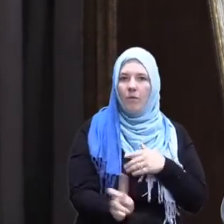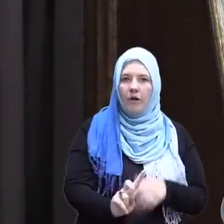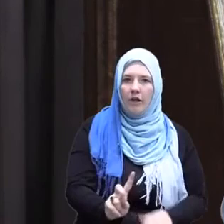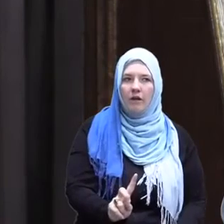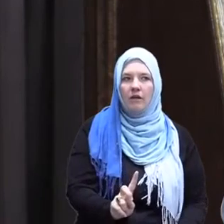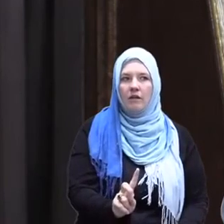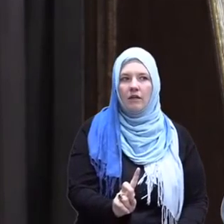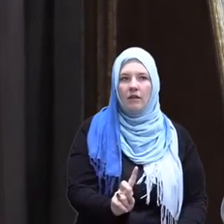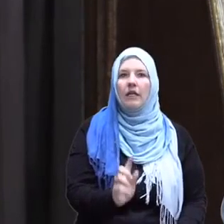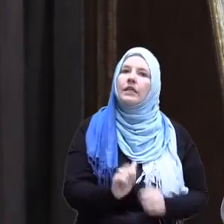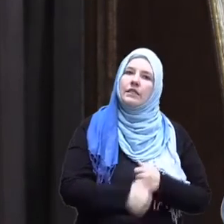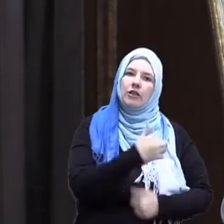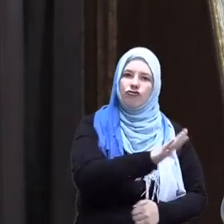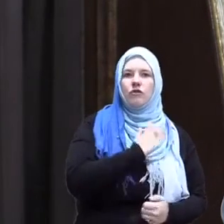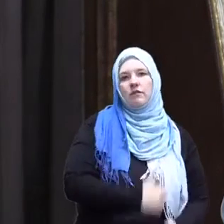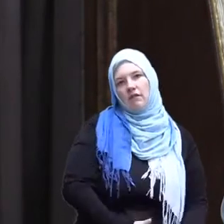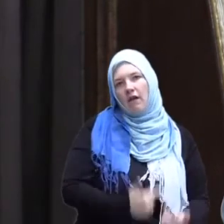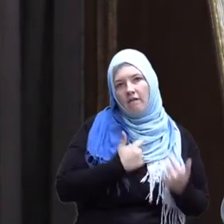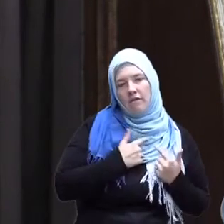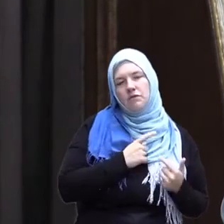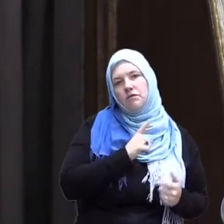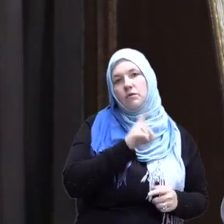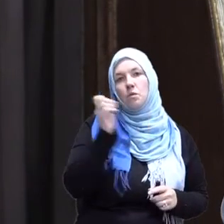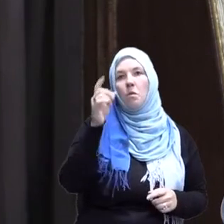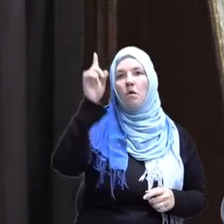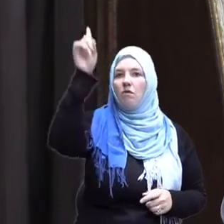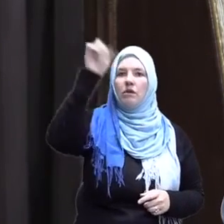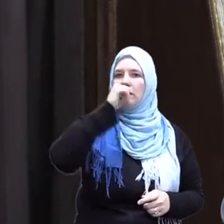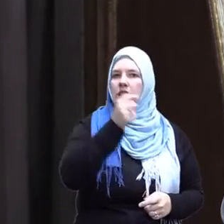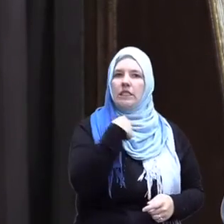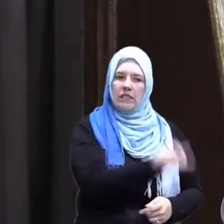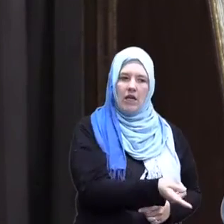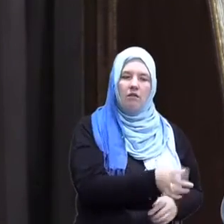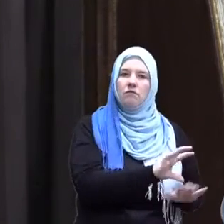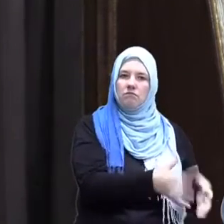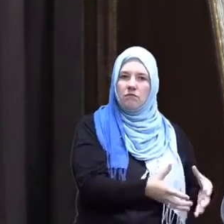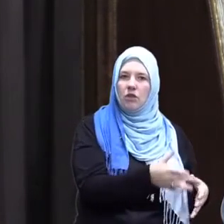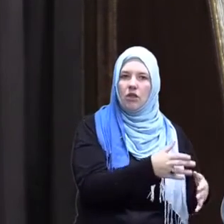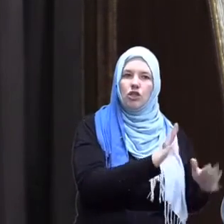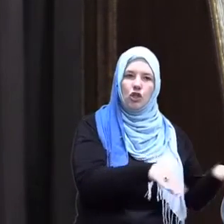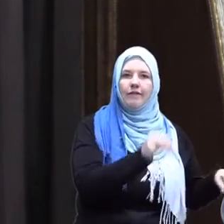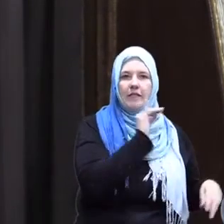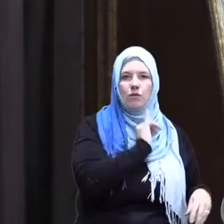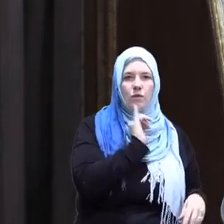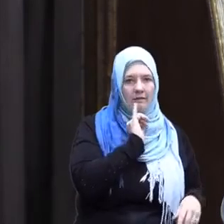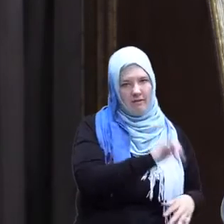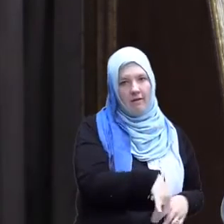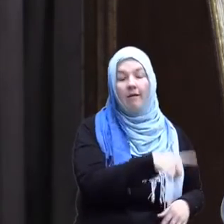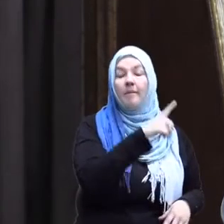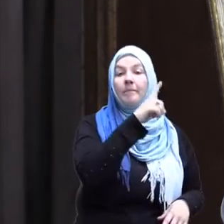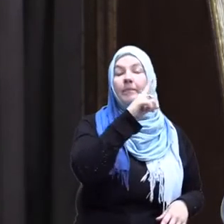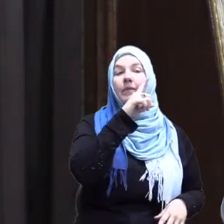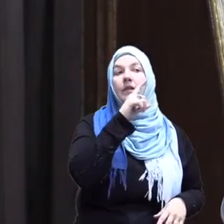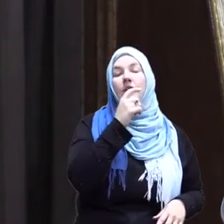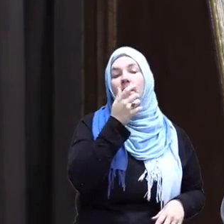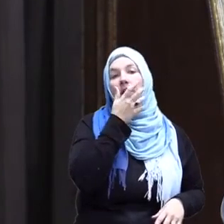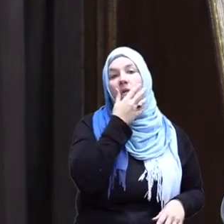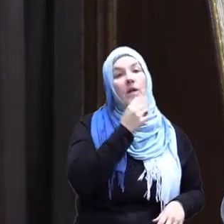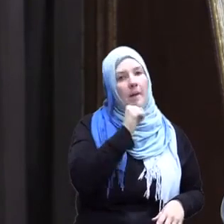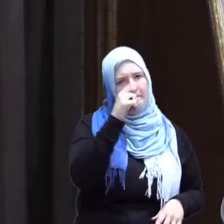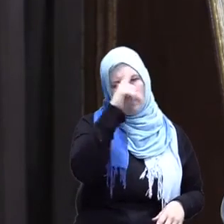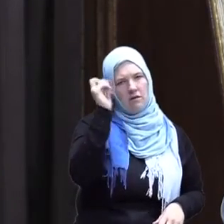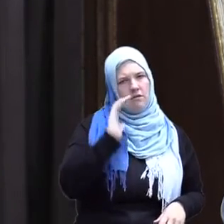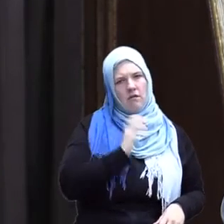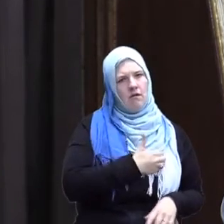it endangers his life. Why? Not because of our assumption,